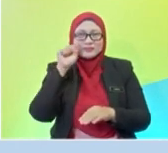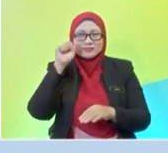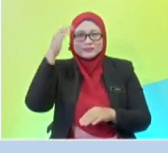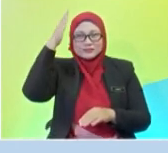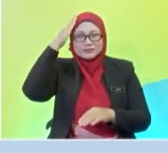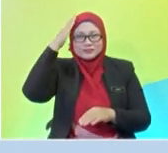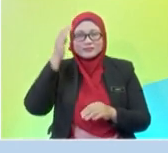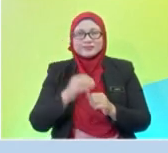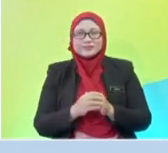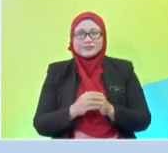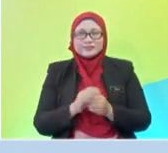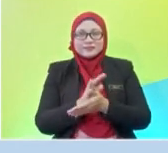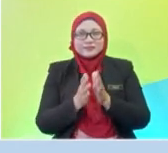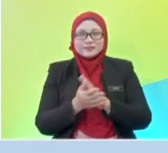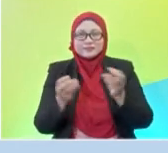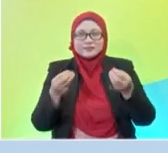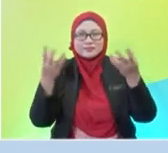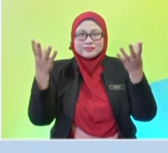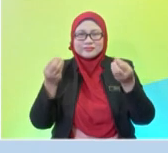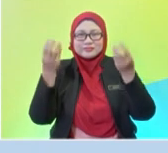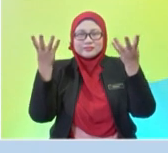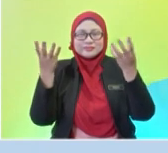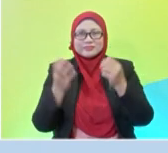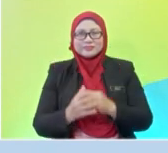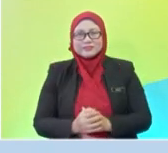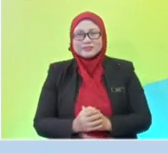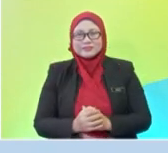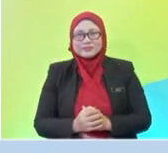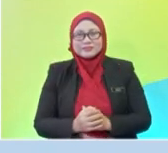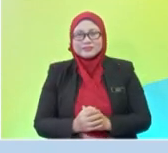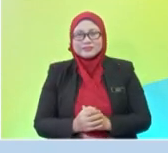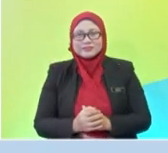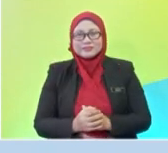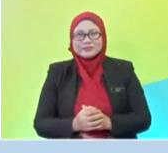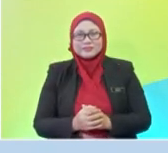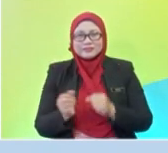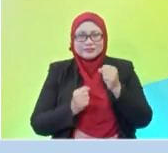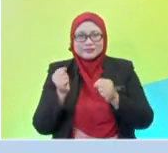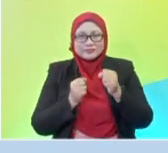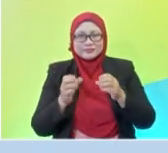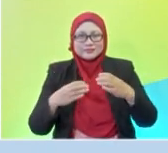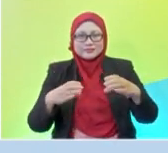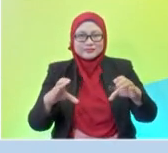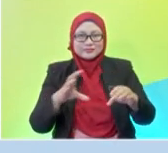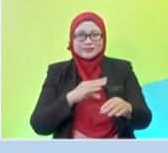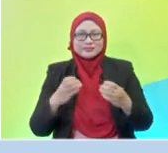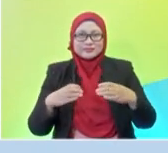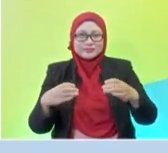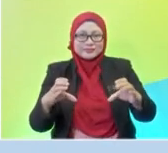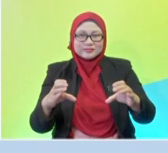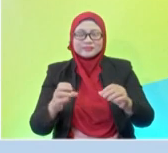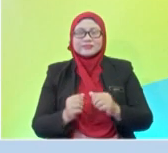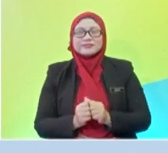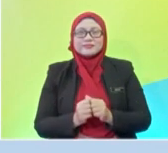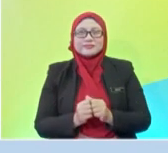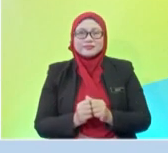getting heavier and heavier. So we ran faster and faster.